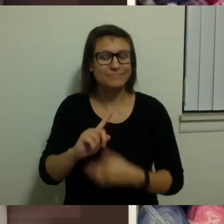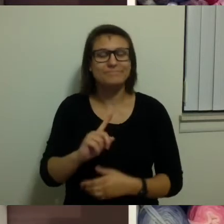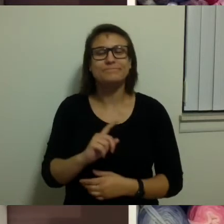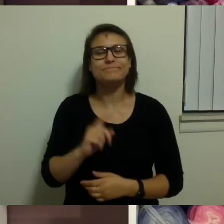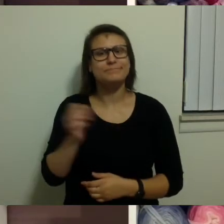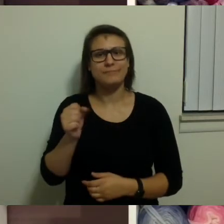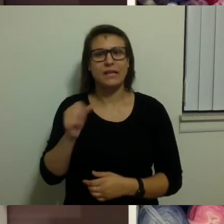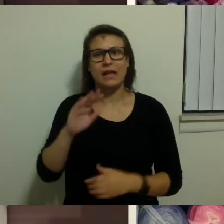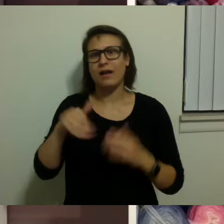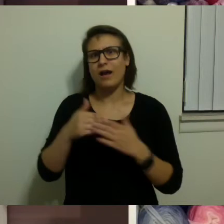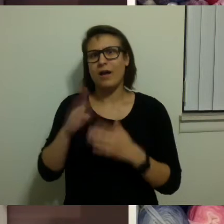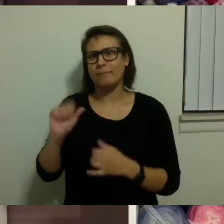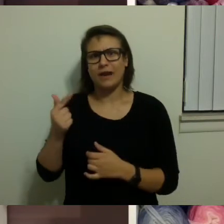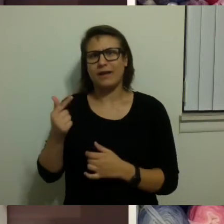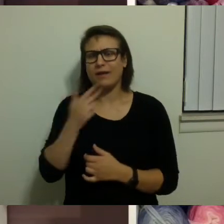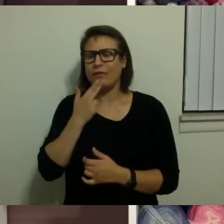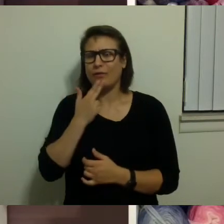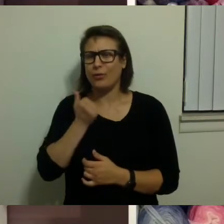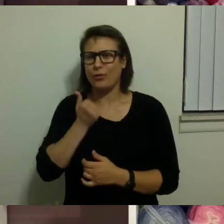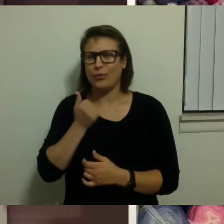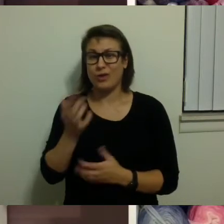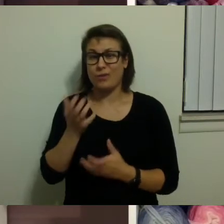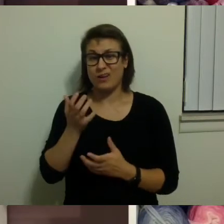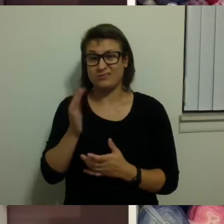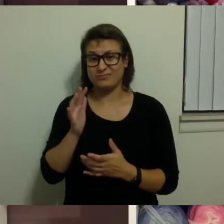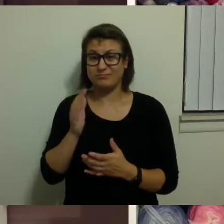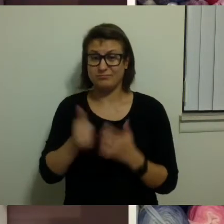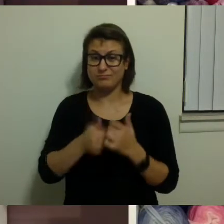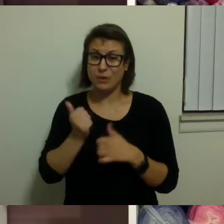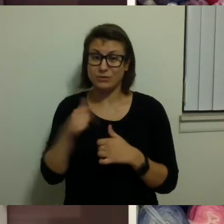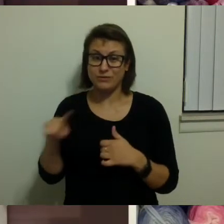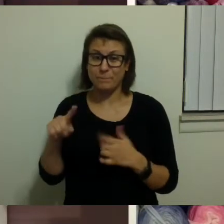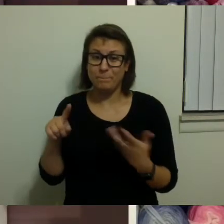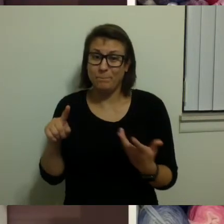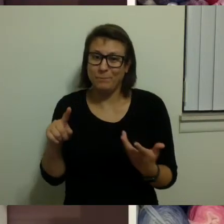But yeah, all her bags are super cute. I want, like, most of them, so